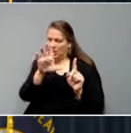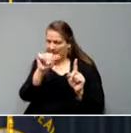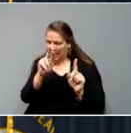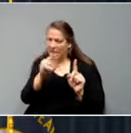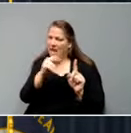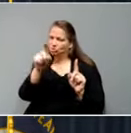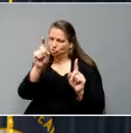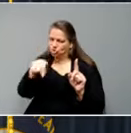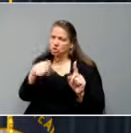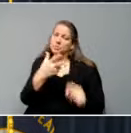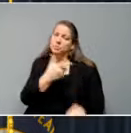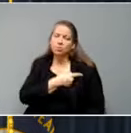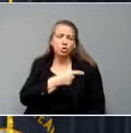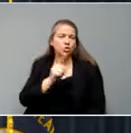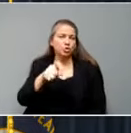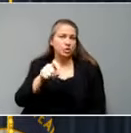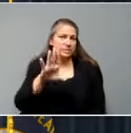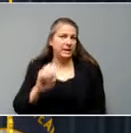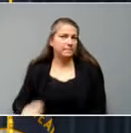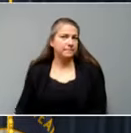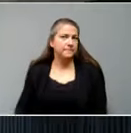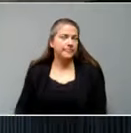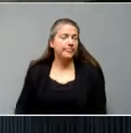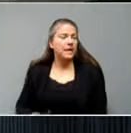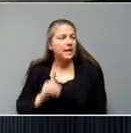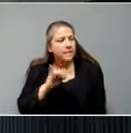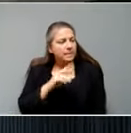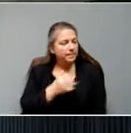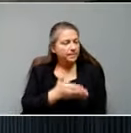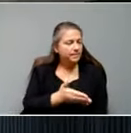booster. Debbie Yetter, Courier-Journal.